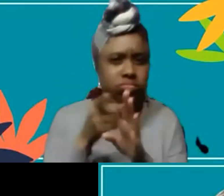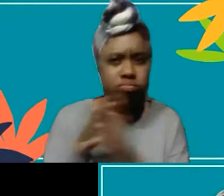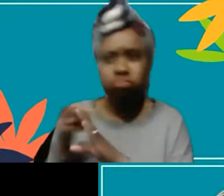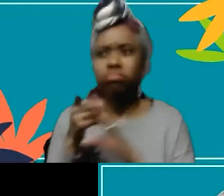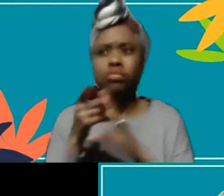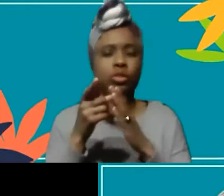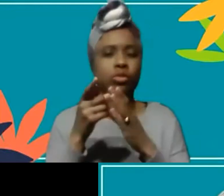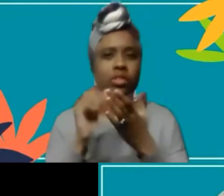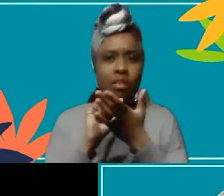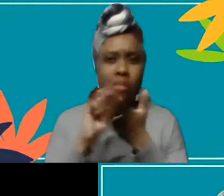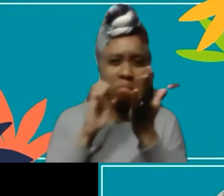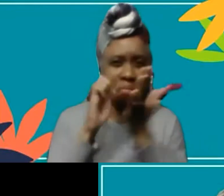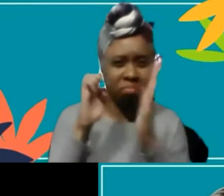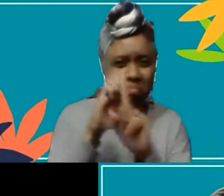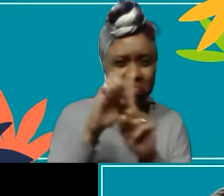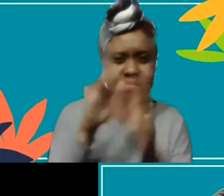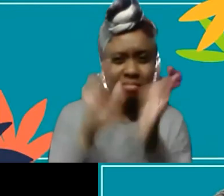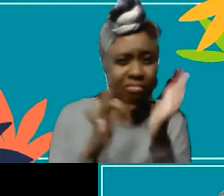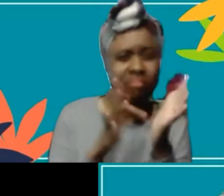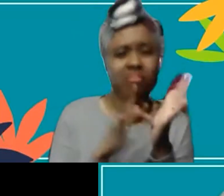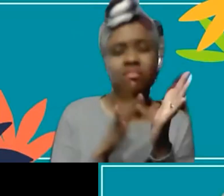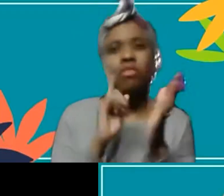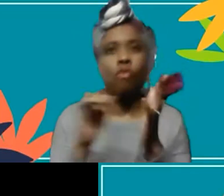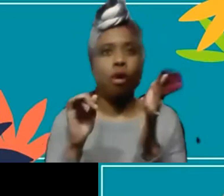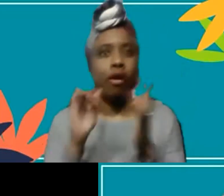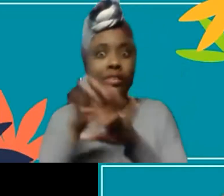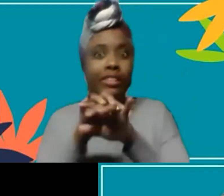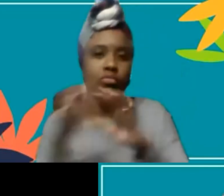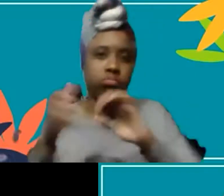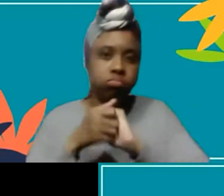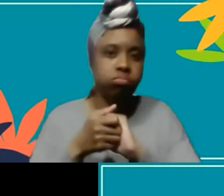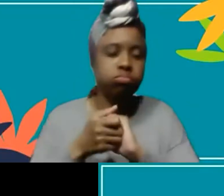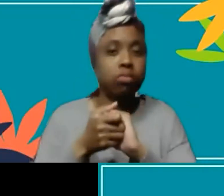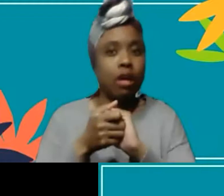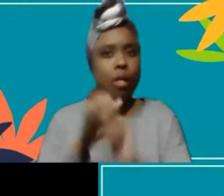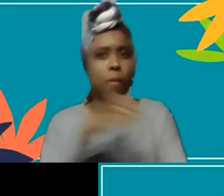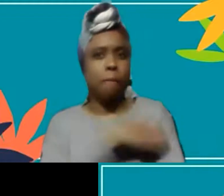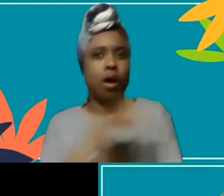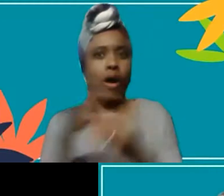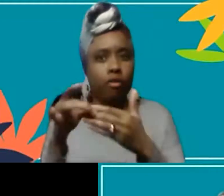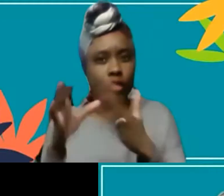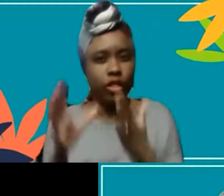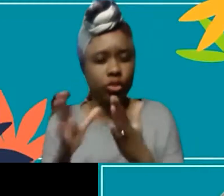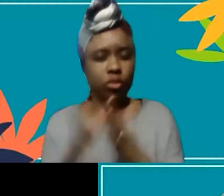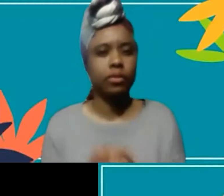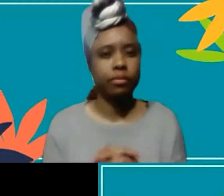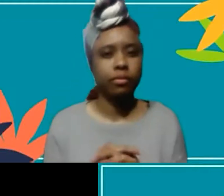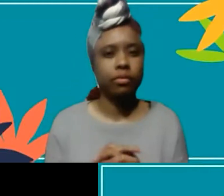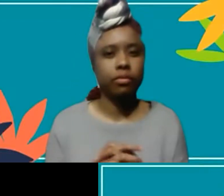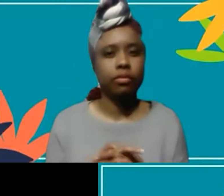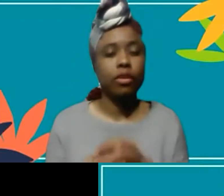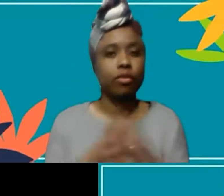Indigenous sovereignty, and the role, the powerful leadership of women and girls